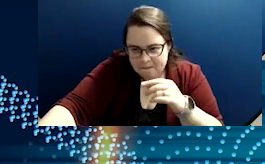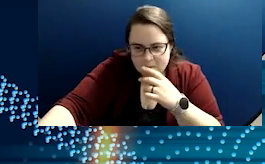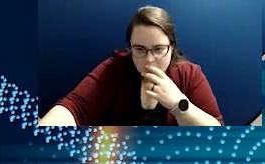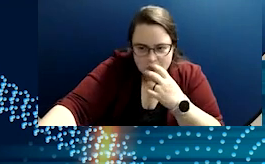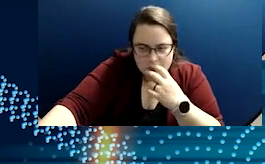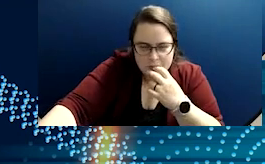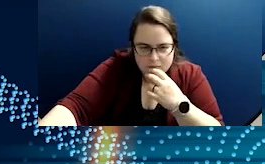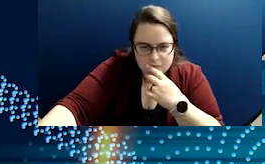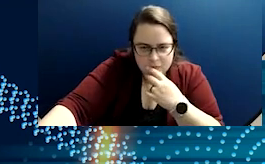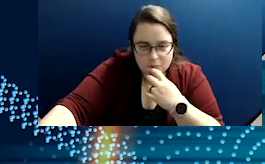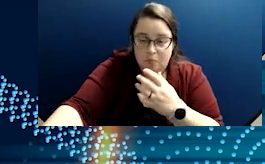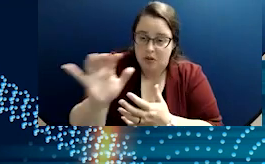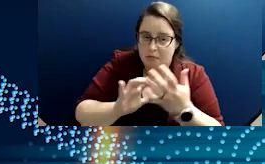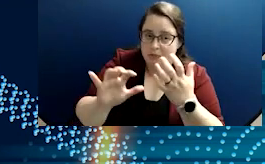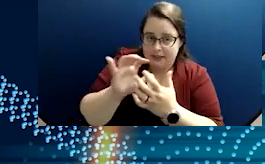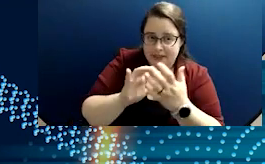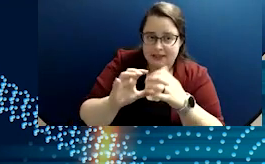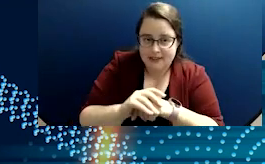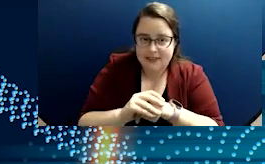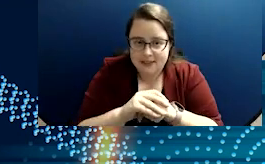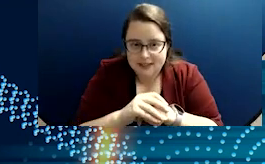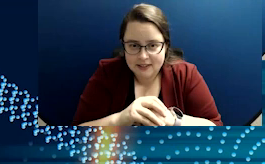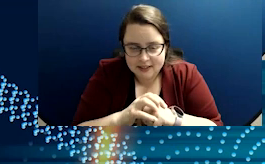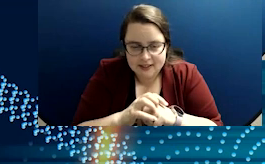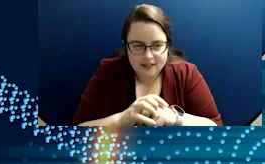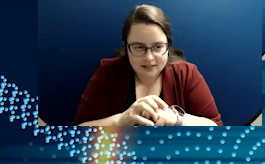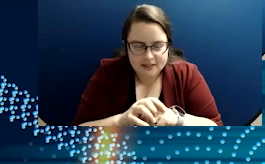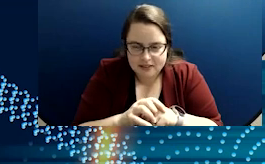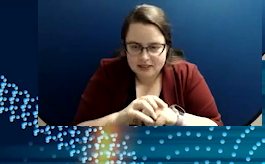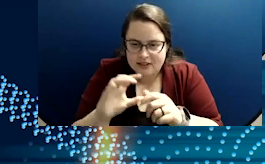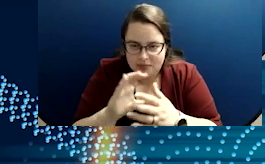It's a mix in. Human for the- sure. In the chat.